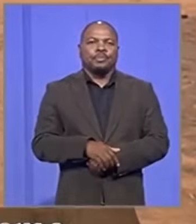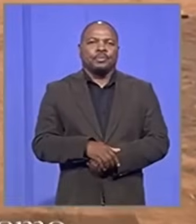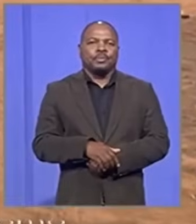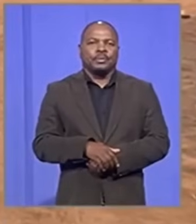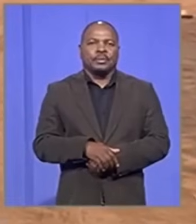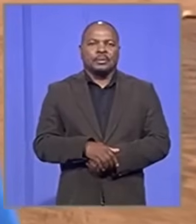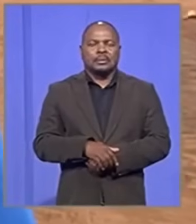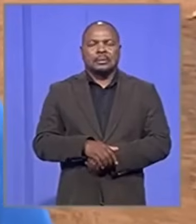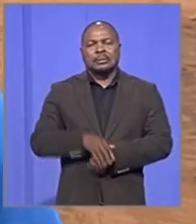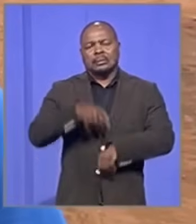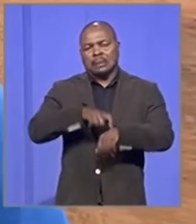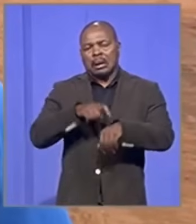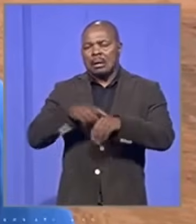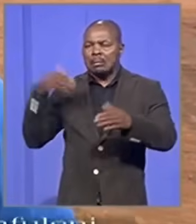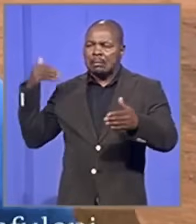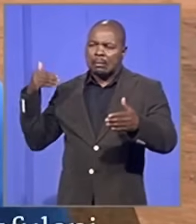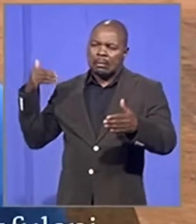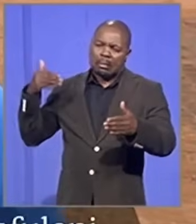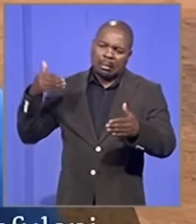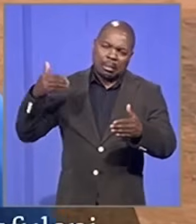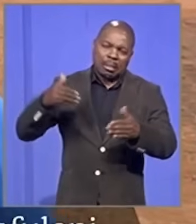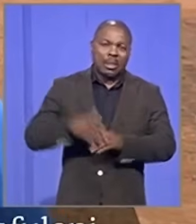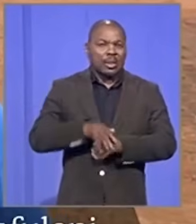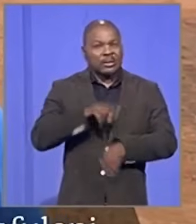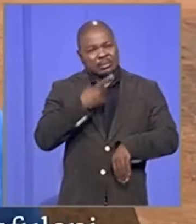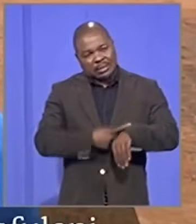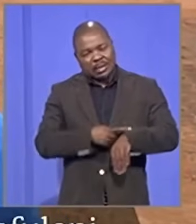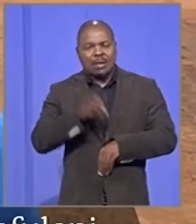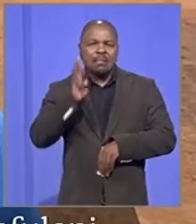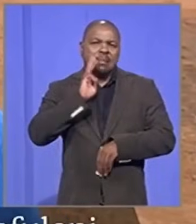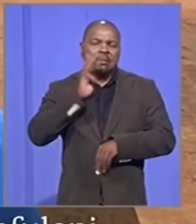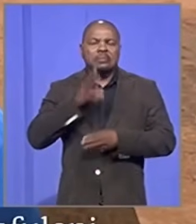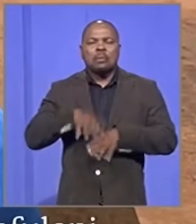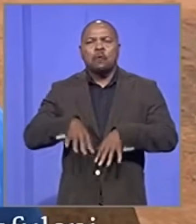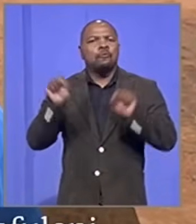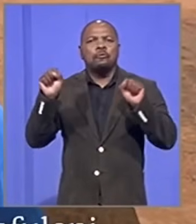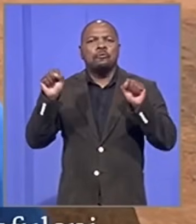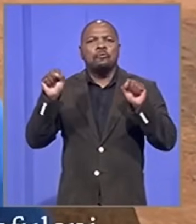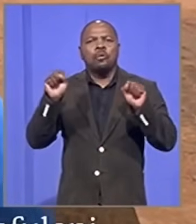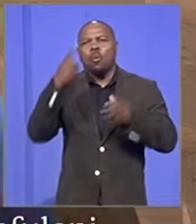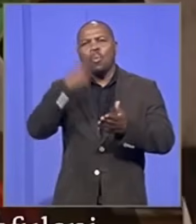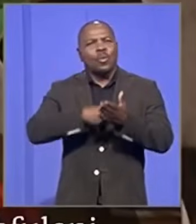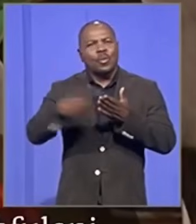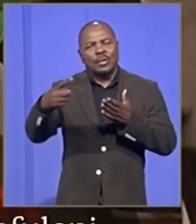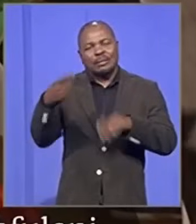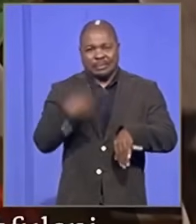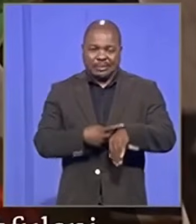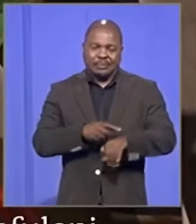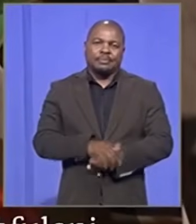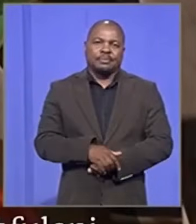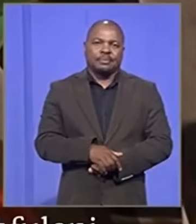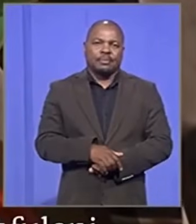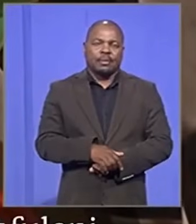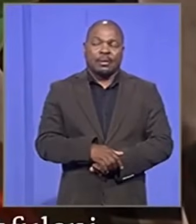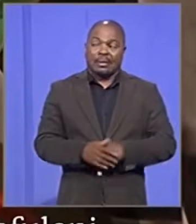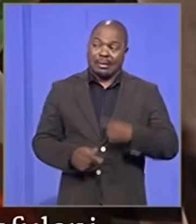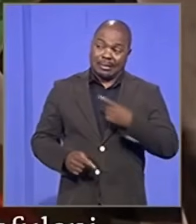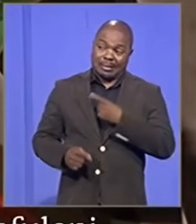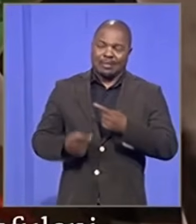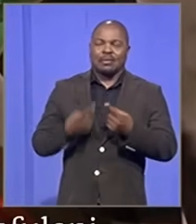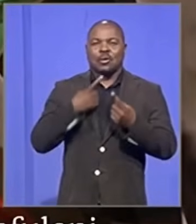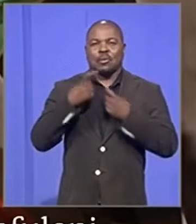Se nakonyana ne because sometimes metsi ana lo itsamaela ona nje maybe a itsamaele for a week. Se ke sello sa